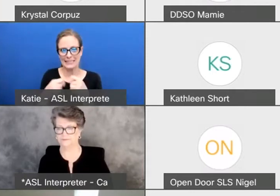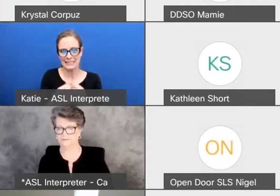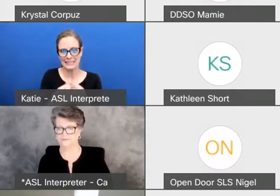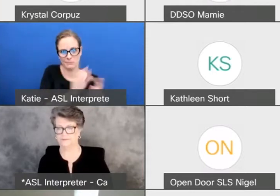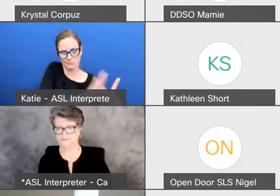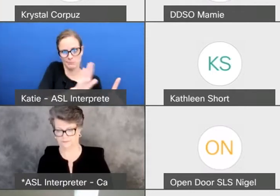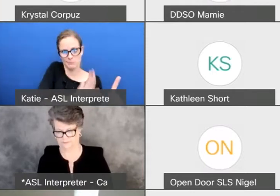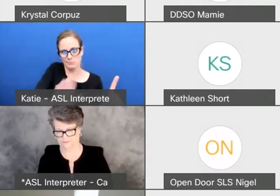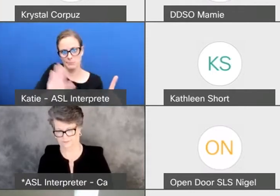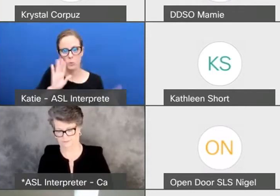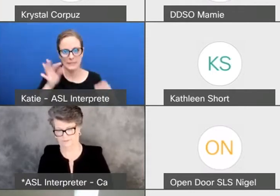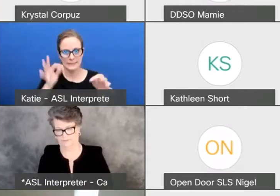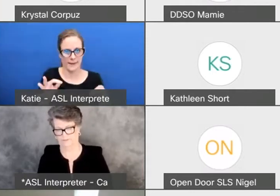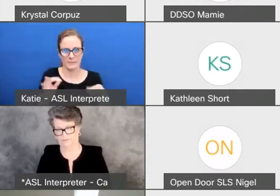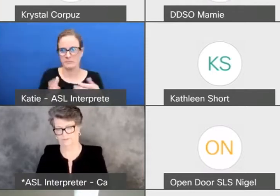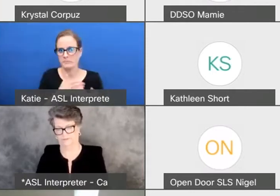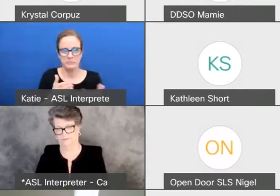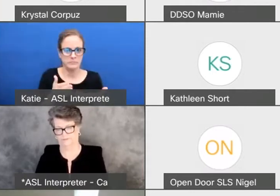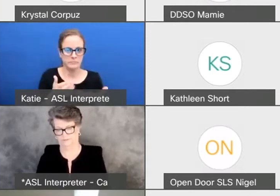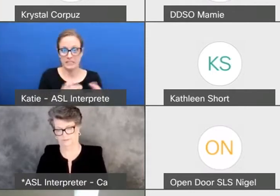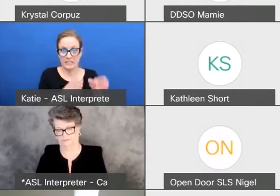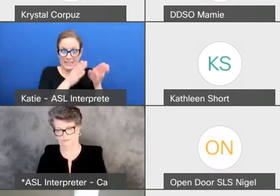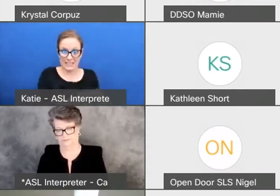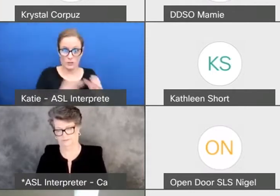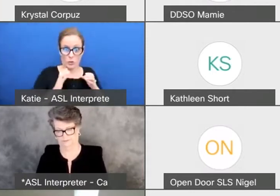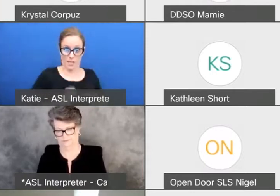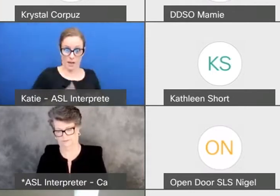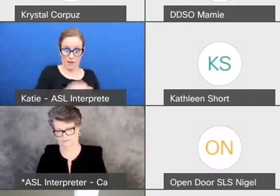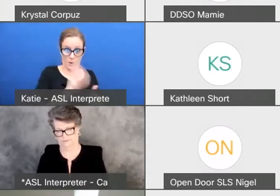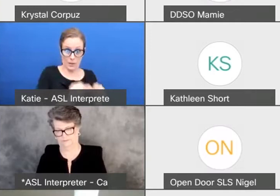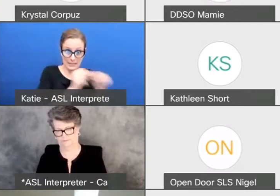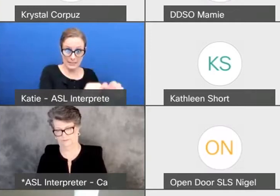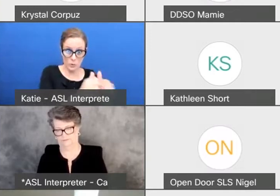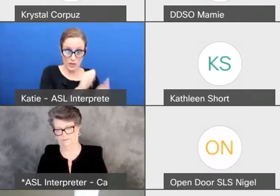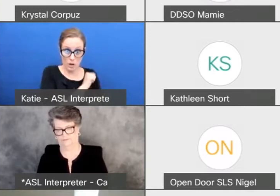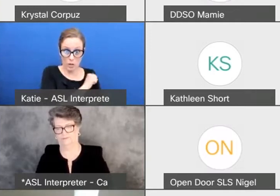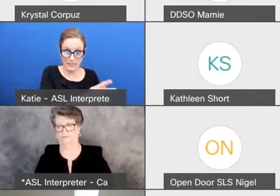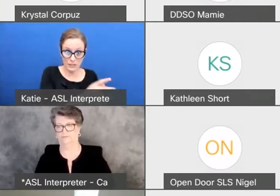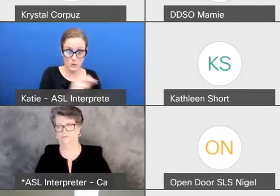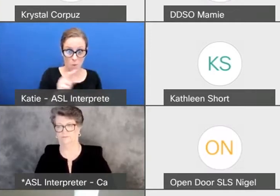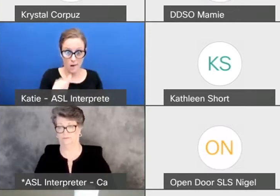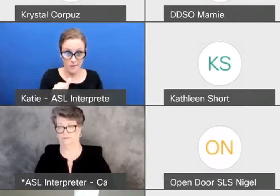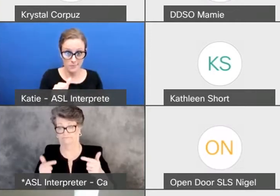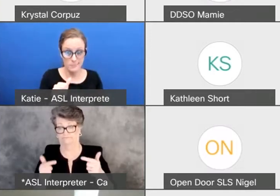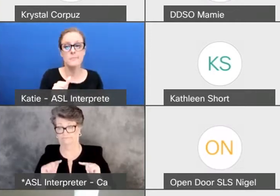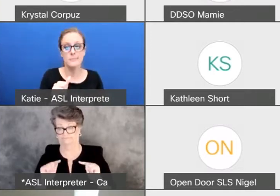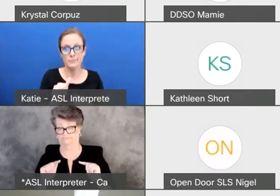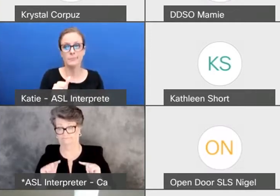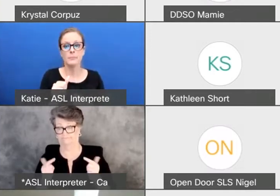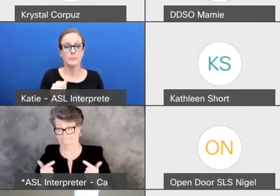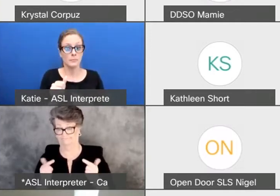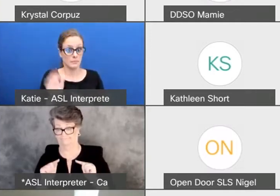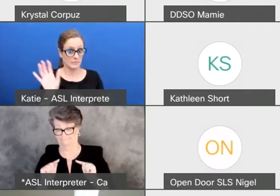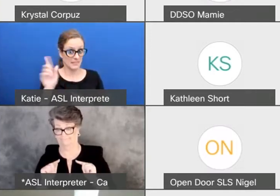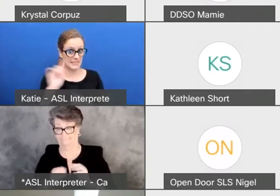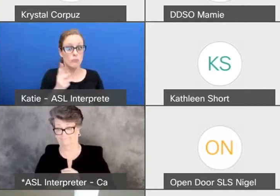determination whether or not, you know, individual clients are going to continue on with those authorizations. Let's see. Does that sound about right? If